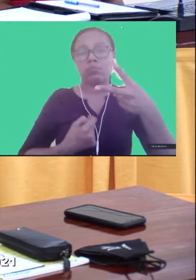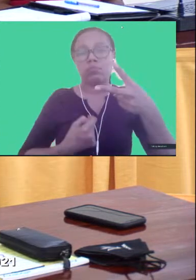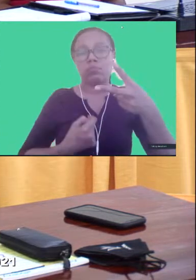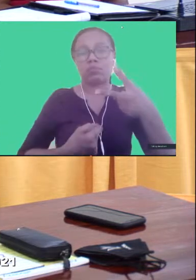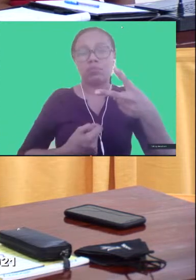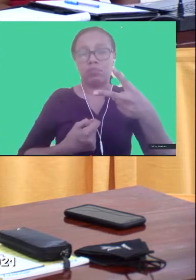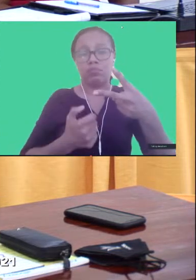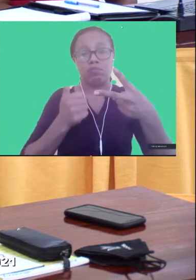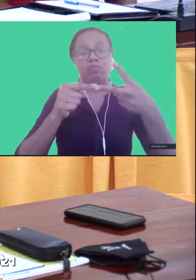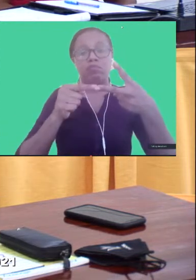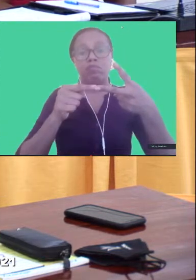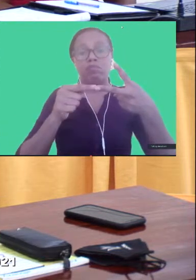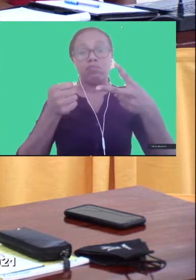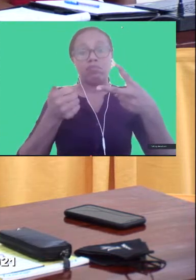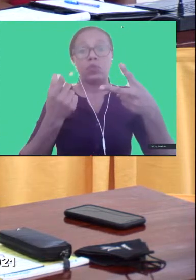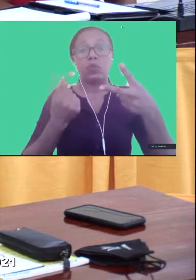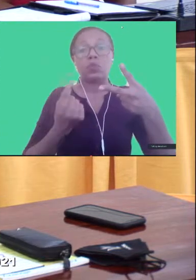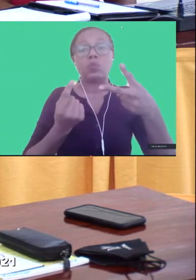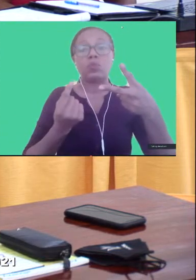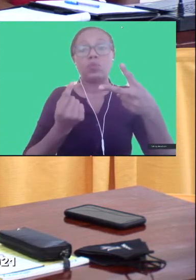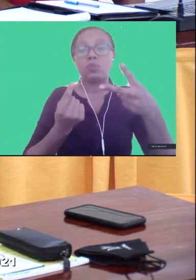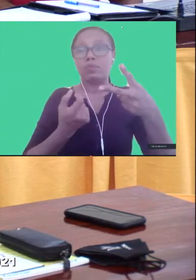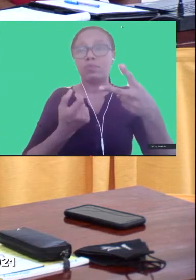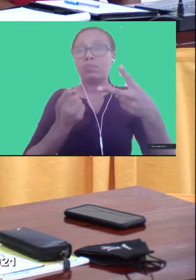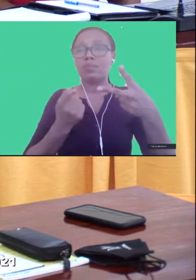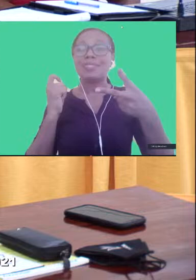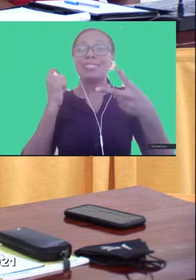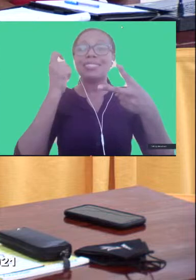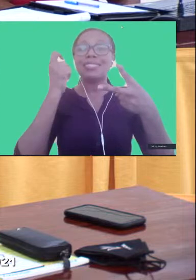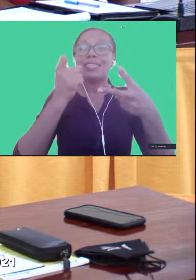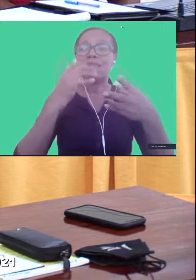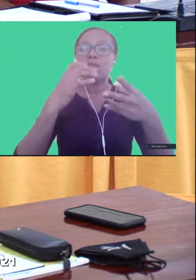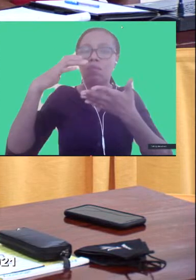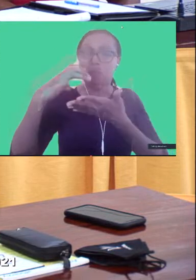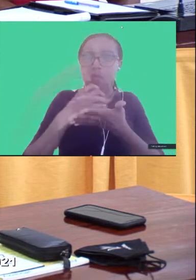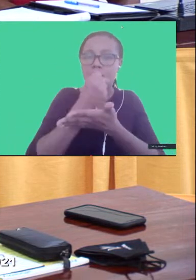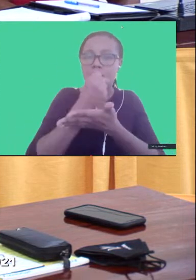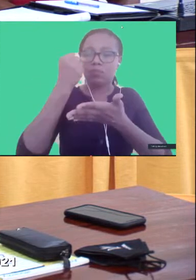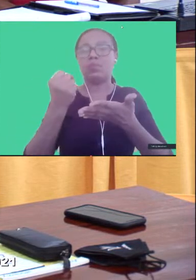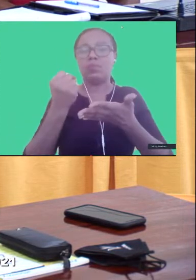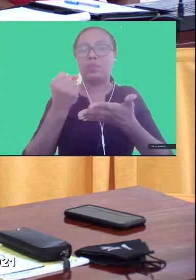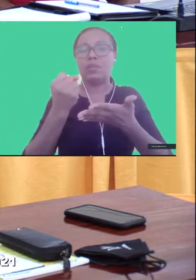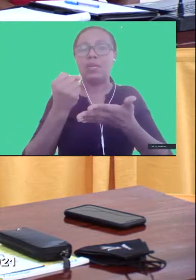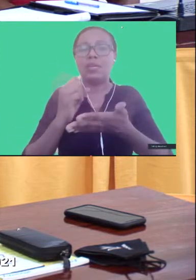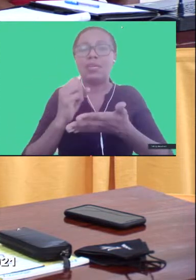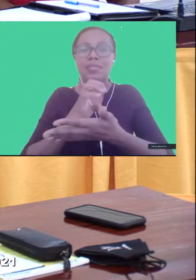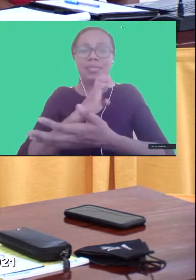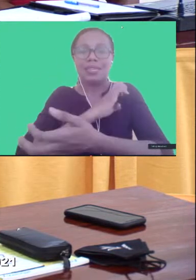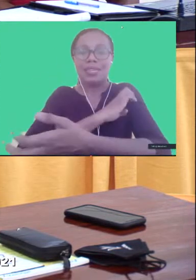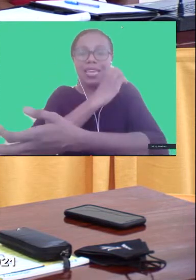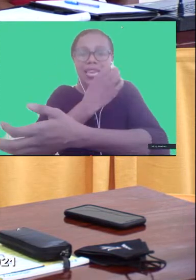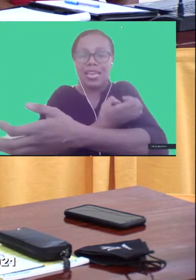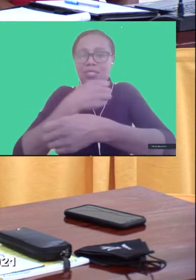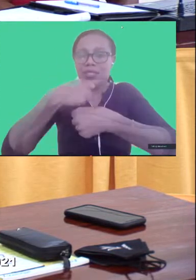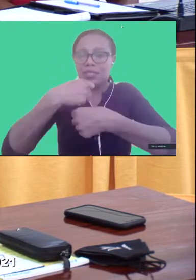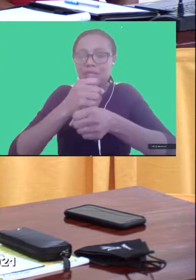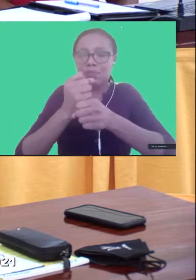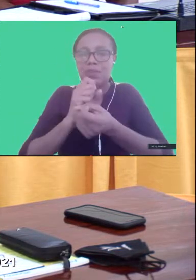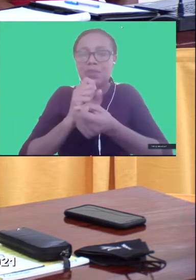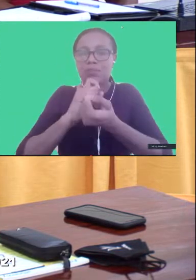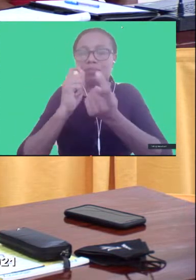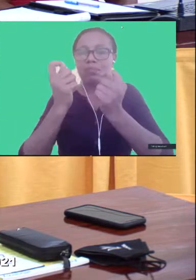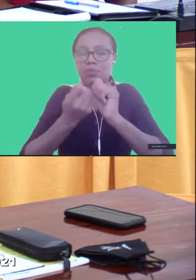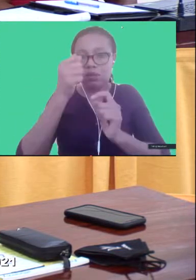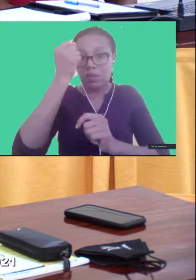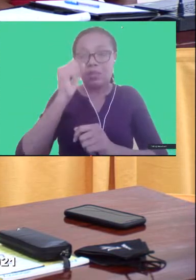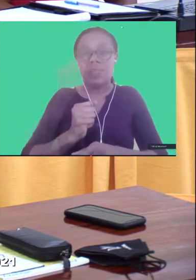opportunity to democratize the generation of energy. For over 100 years, the Barbados Light and Power has enjoyed a monopoly